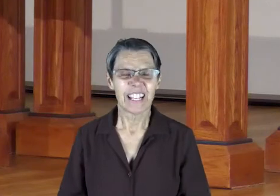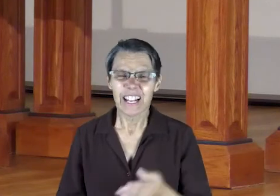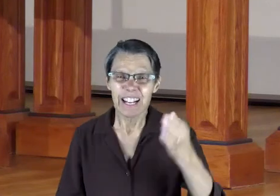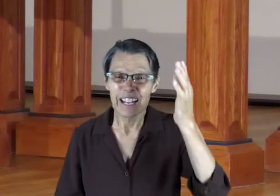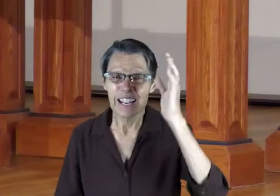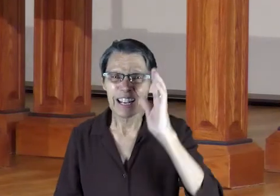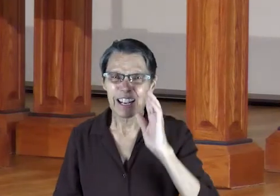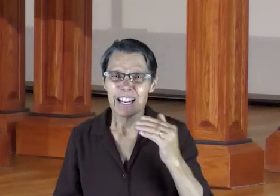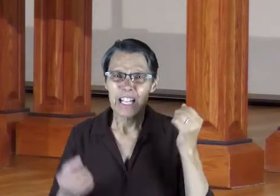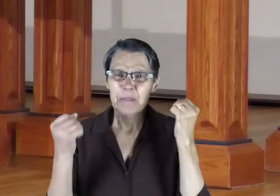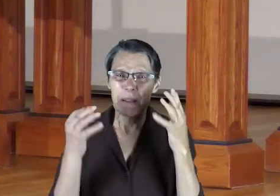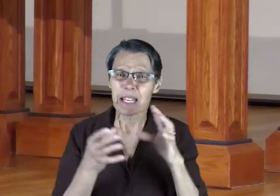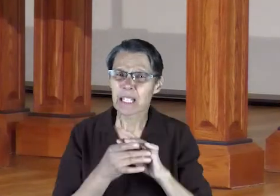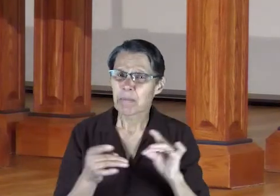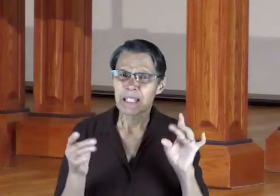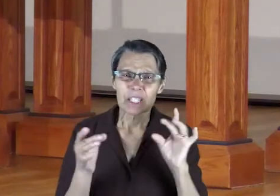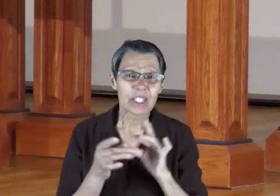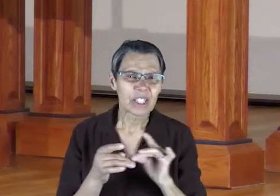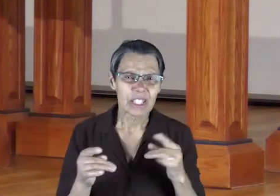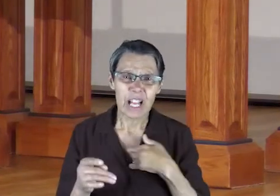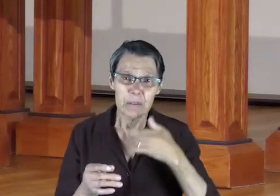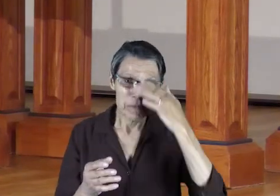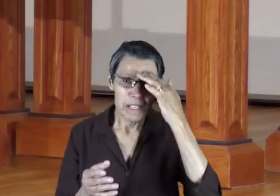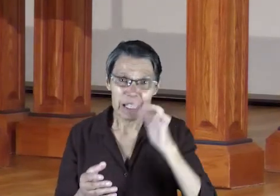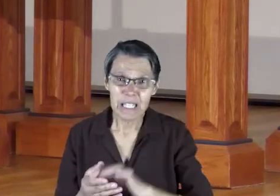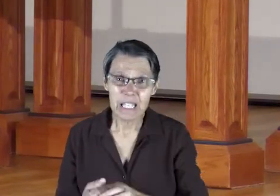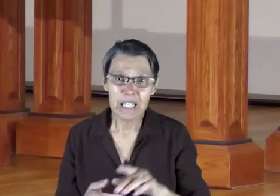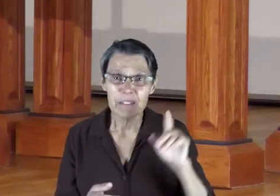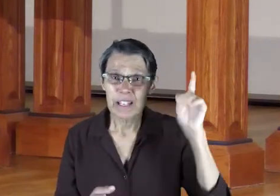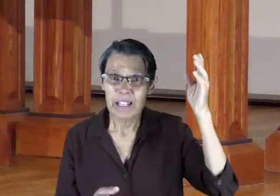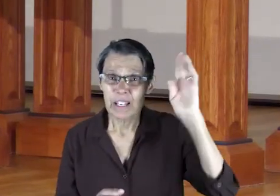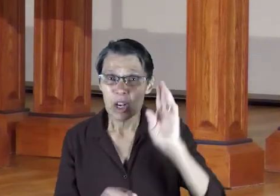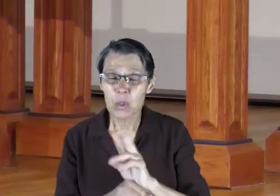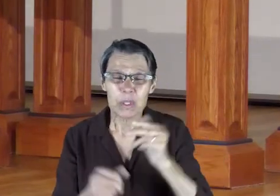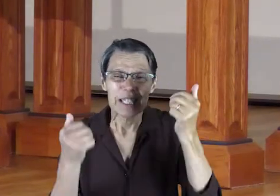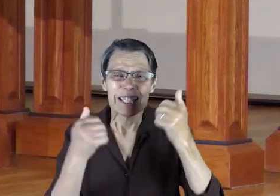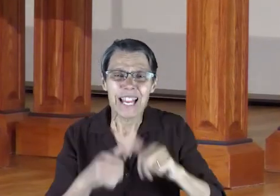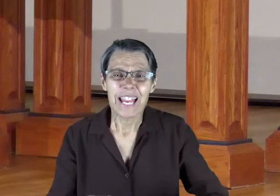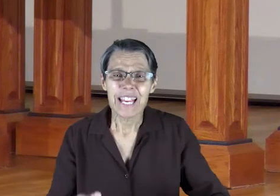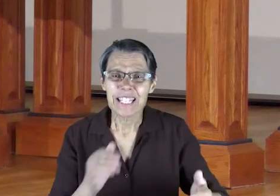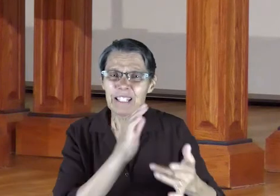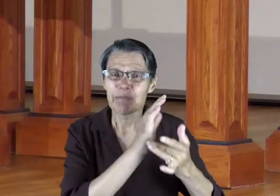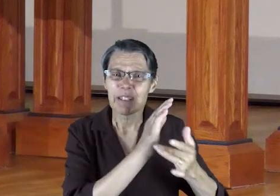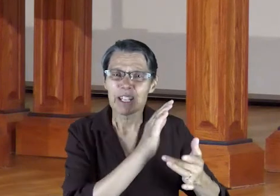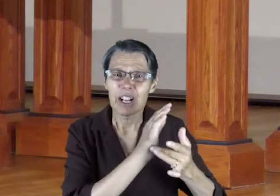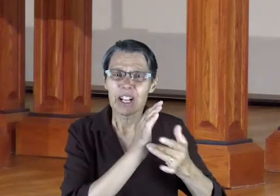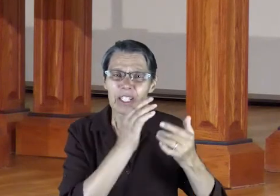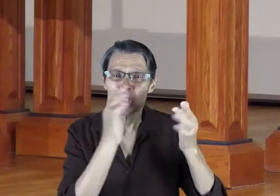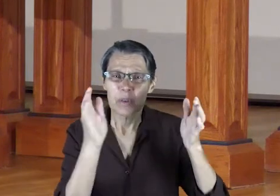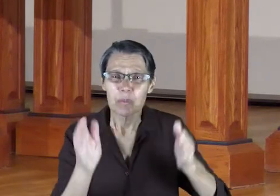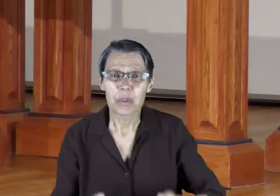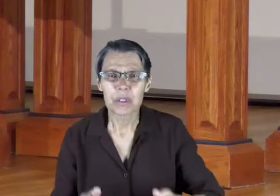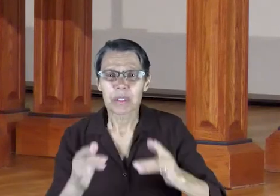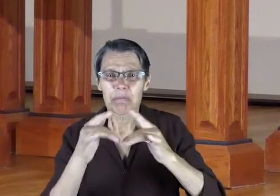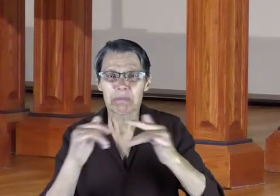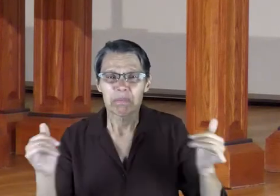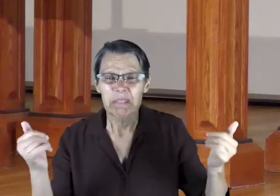God's trying to get messages to us, I believe, in every single kind of way that God can.